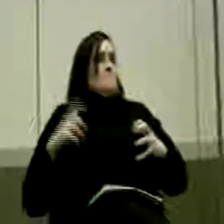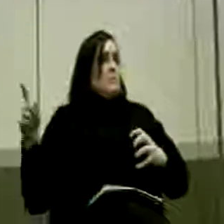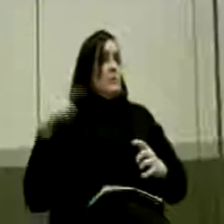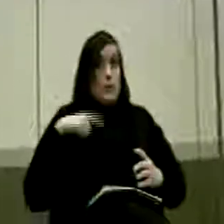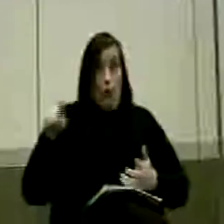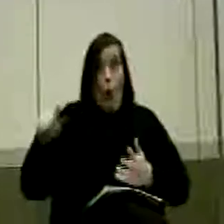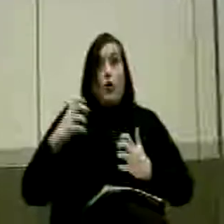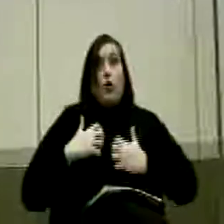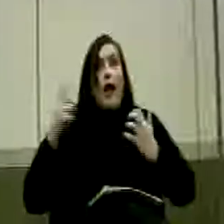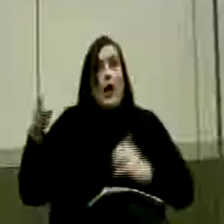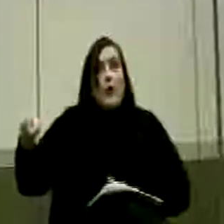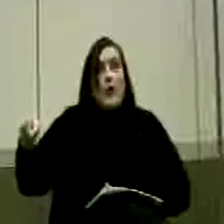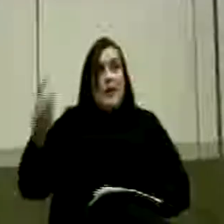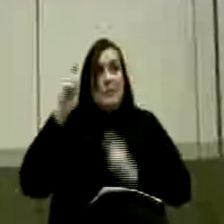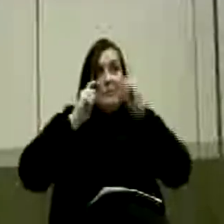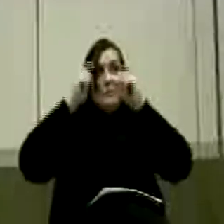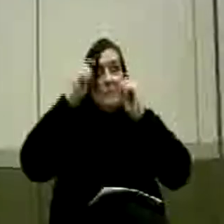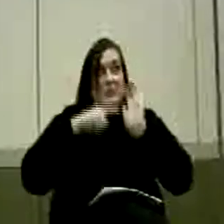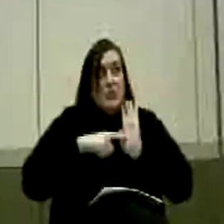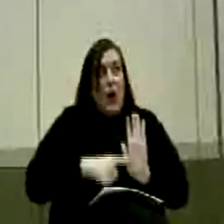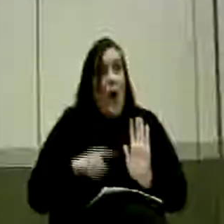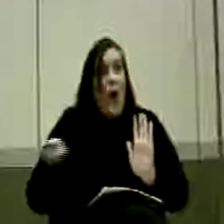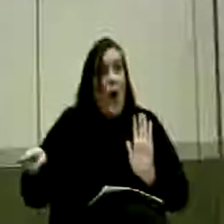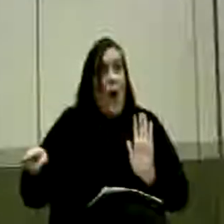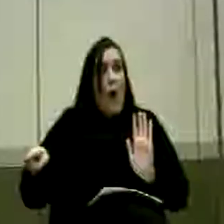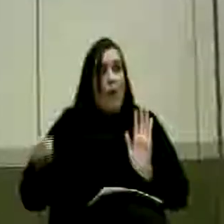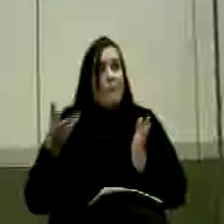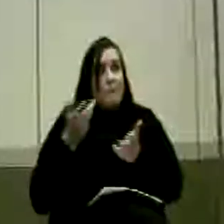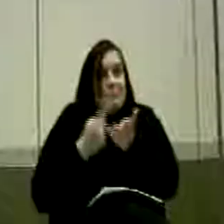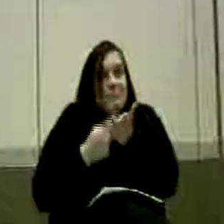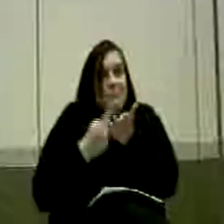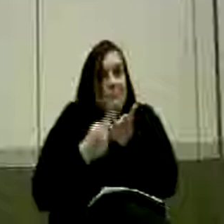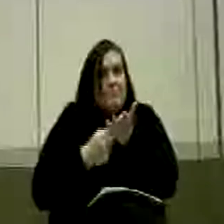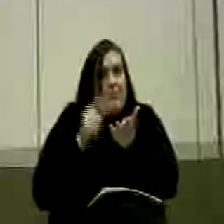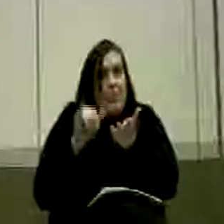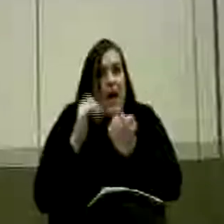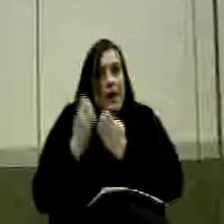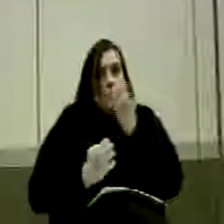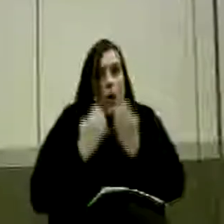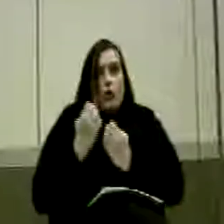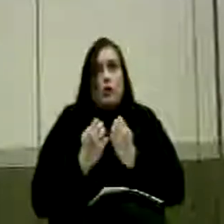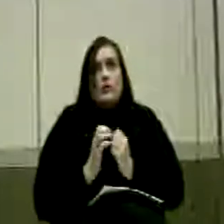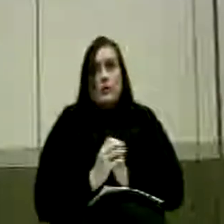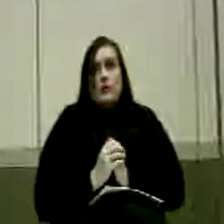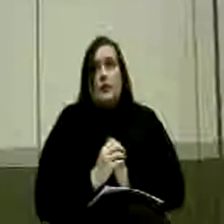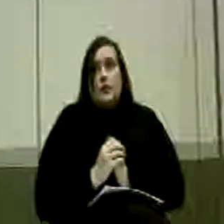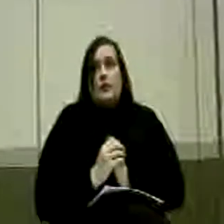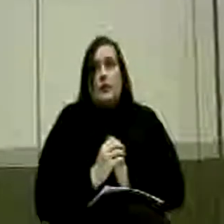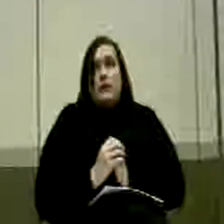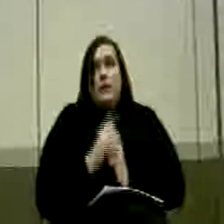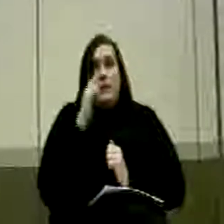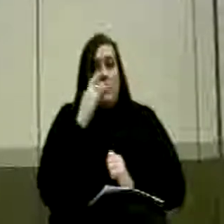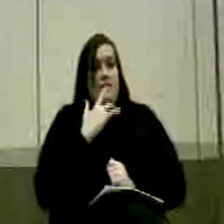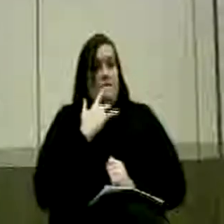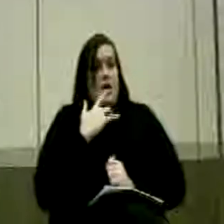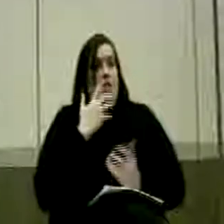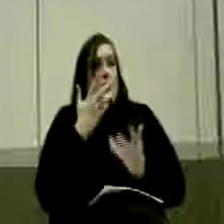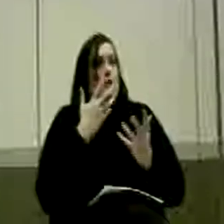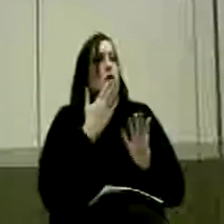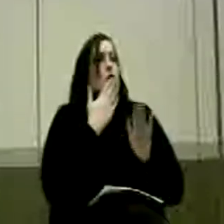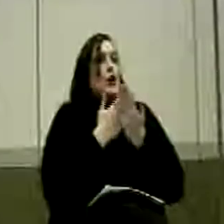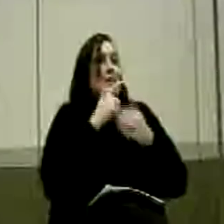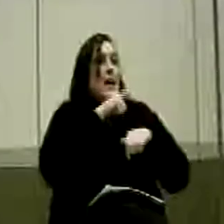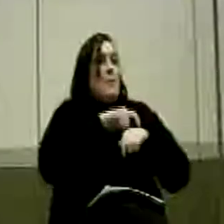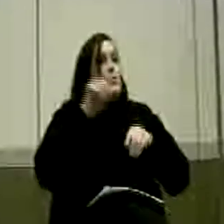about it. When they've had this, who else has this? And when you can relate directly to it, because they're feeling it, it's a great time to catch